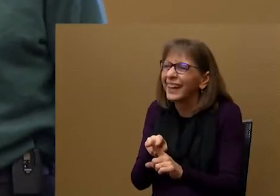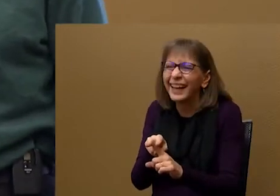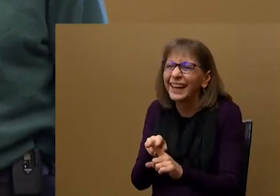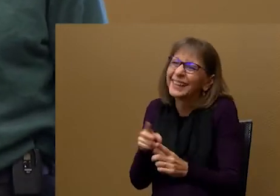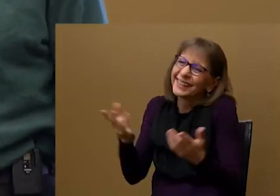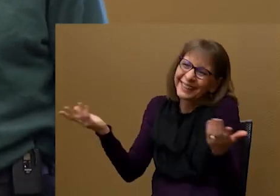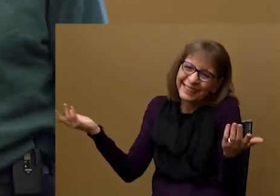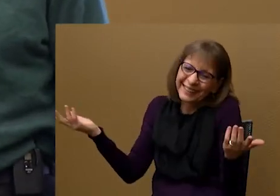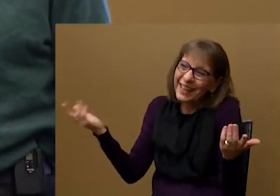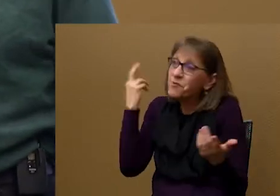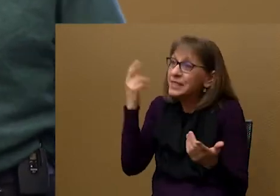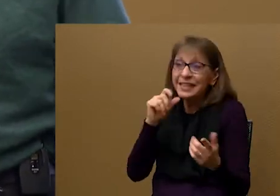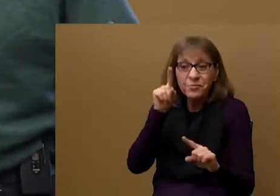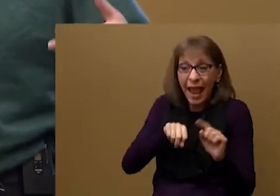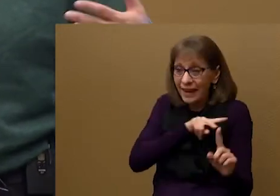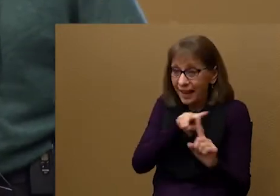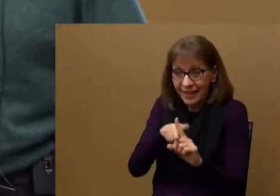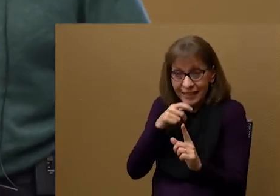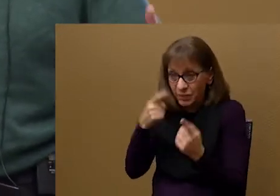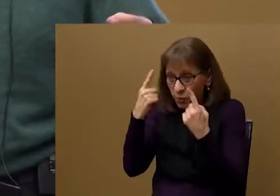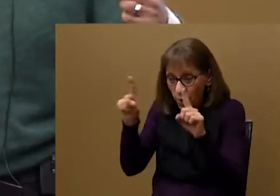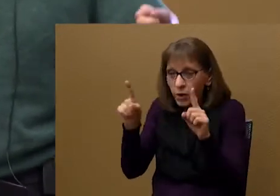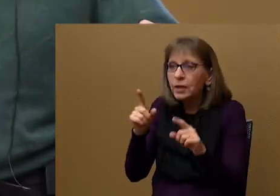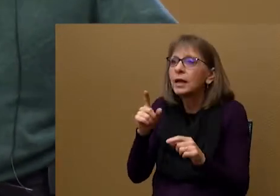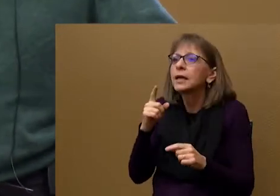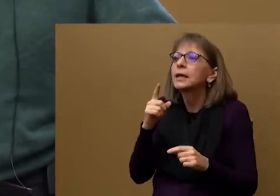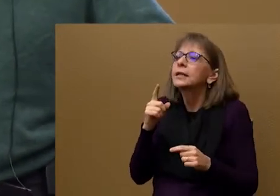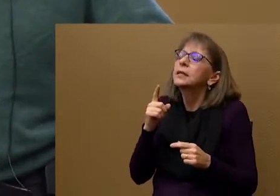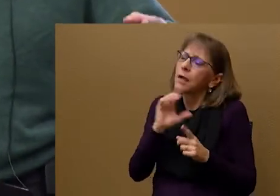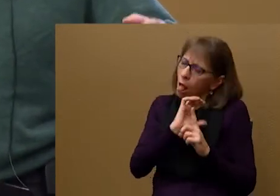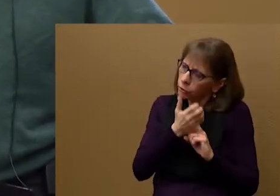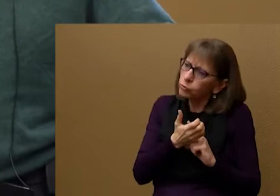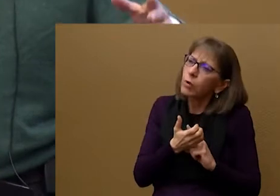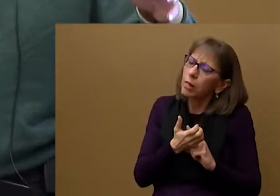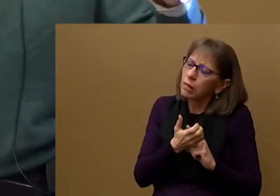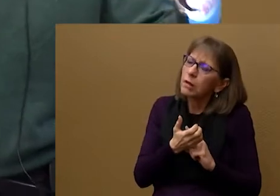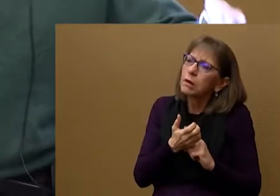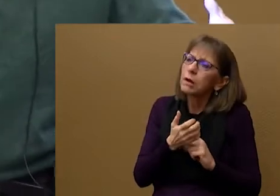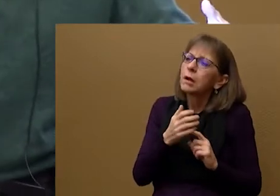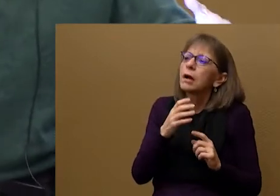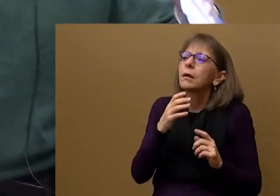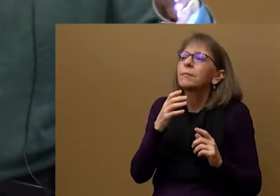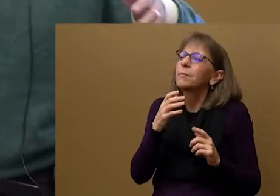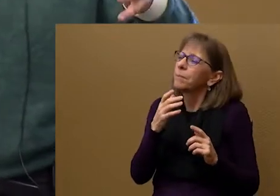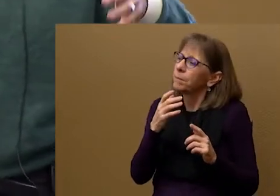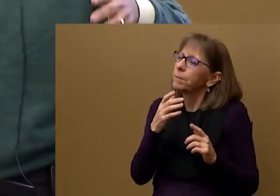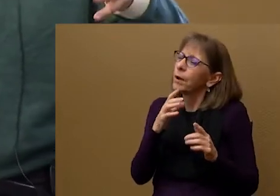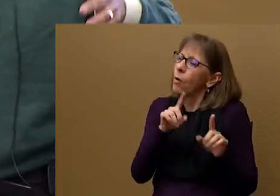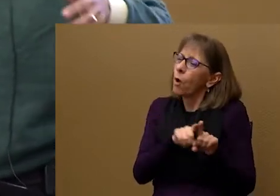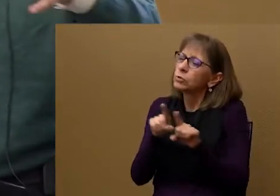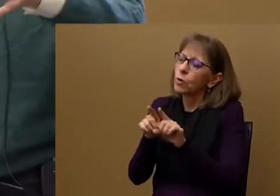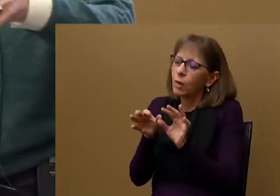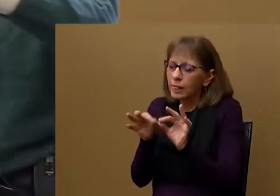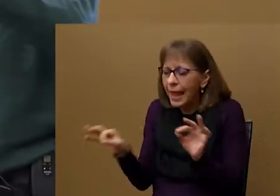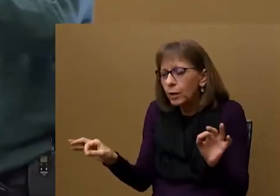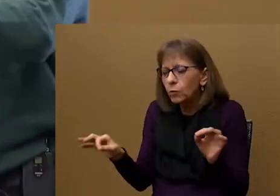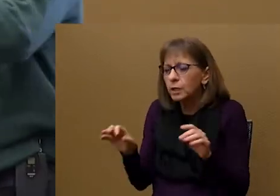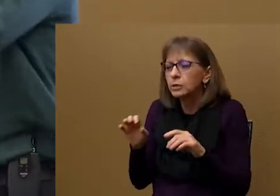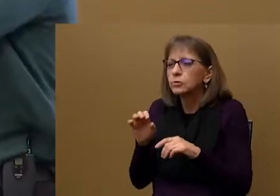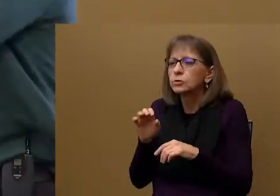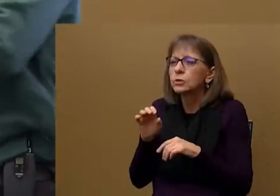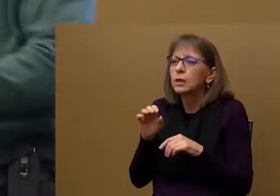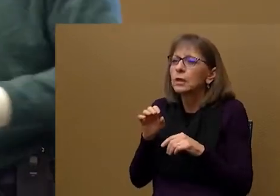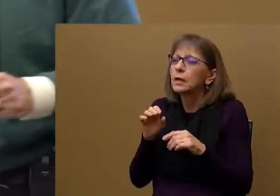work. That's practically, and the reason they don't work is somewhat cultural, but a lot has to do with language and cognitive